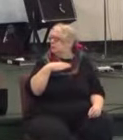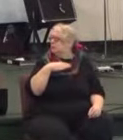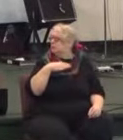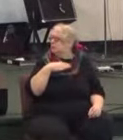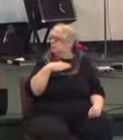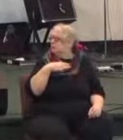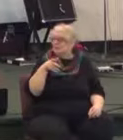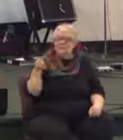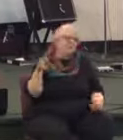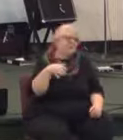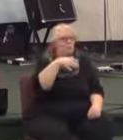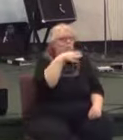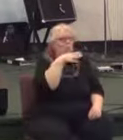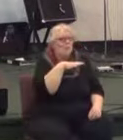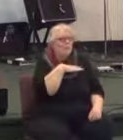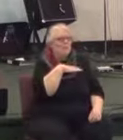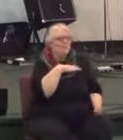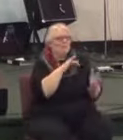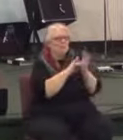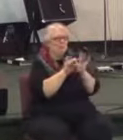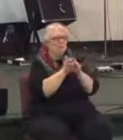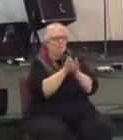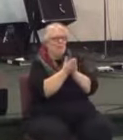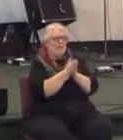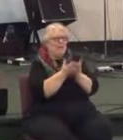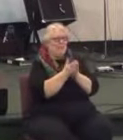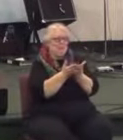Women's Bible study. Simple. Keep it